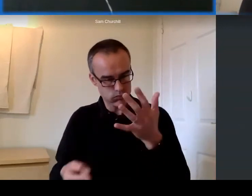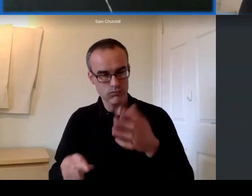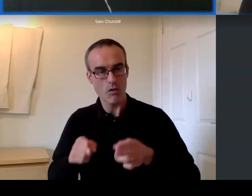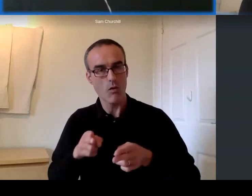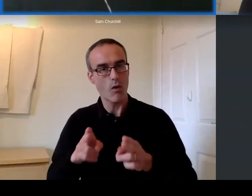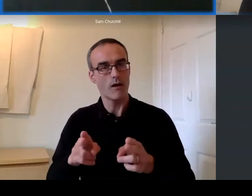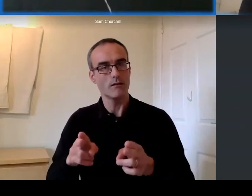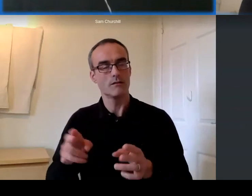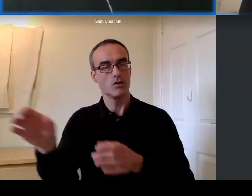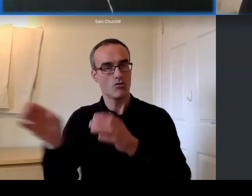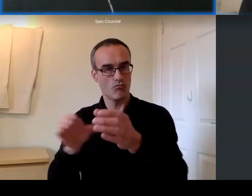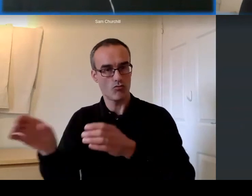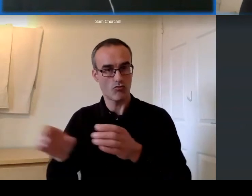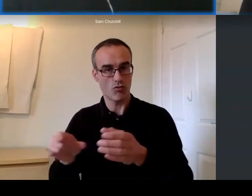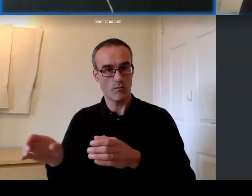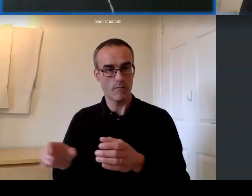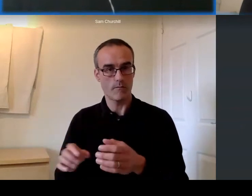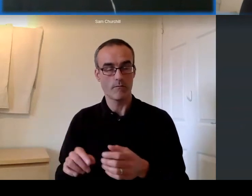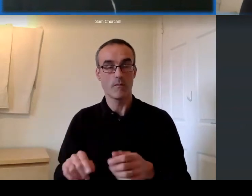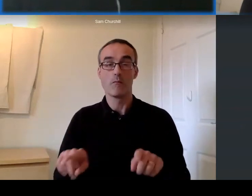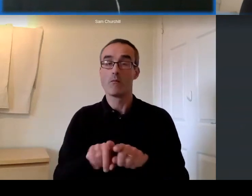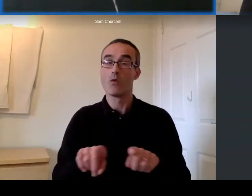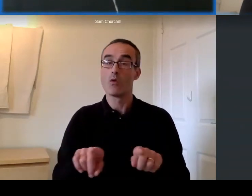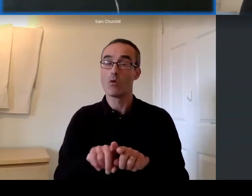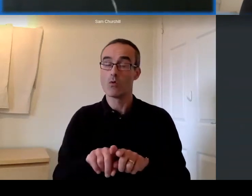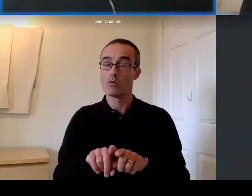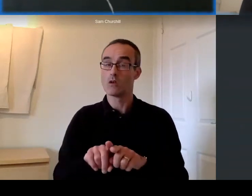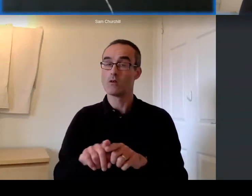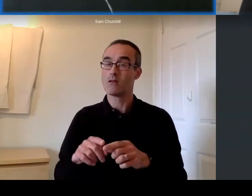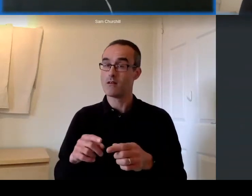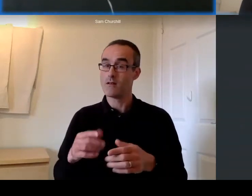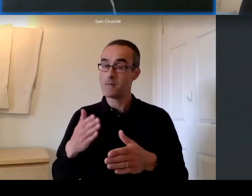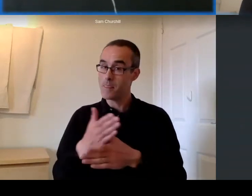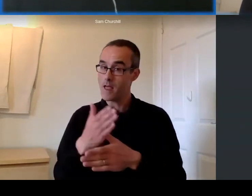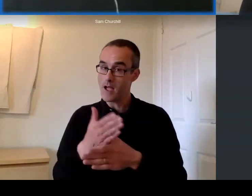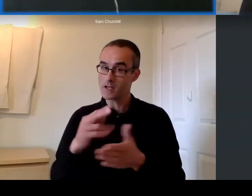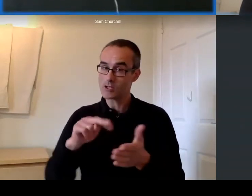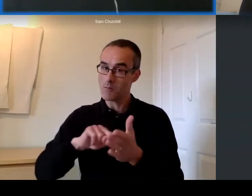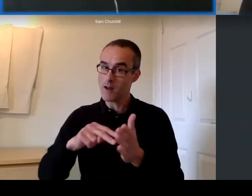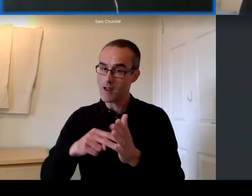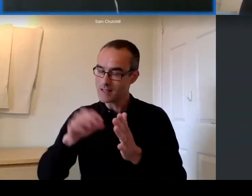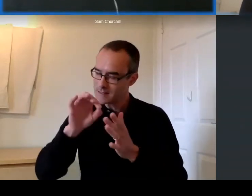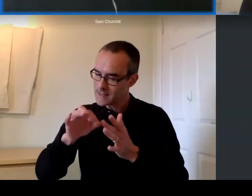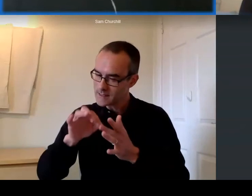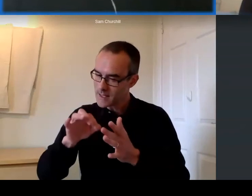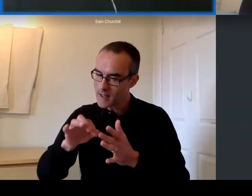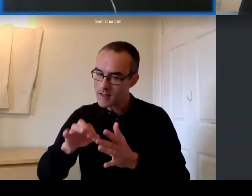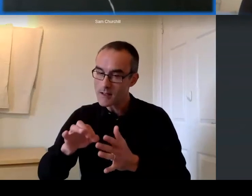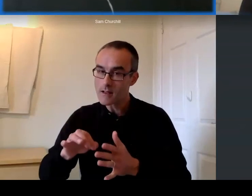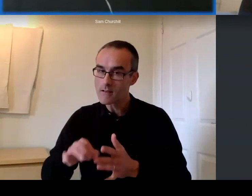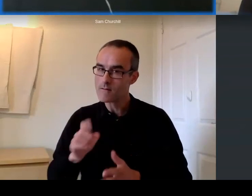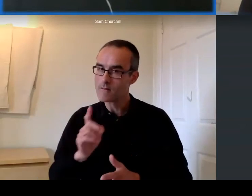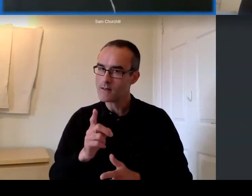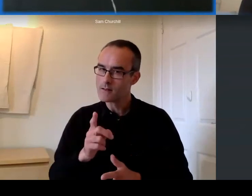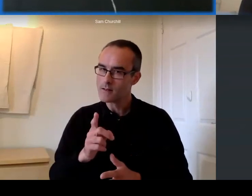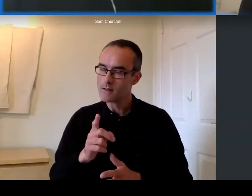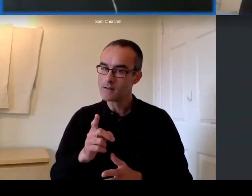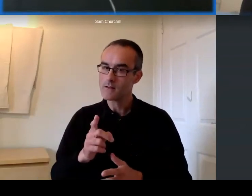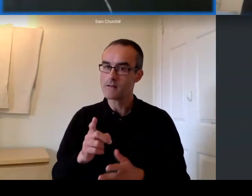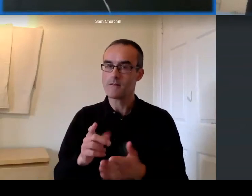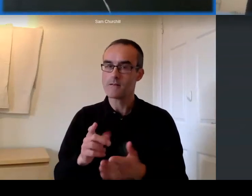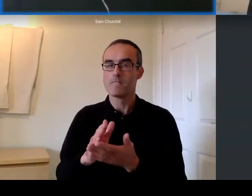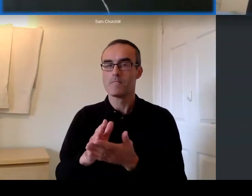work around the action plan end is, yeah, that's where we certainly advocate for, take that time out to do the research, collect what you've